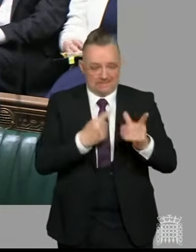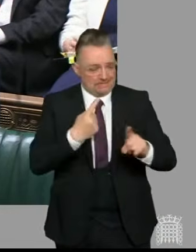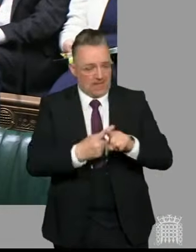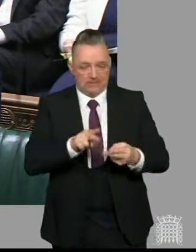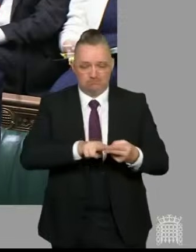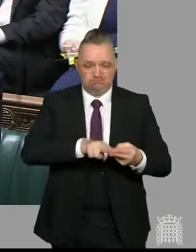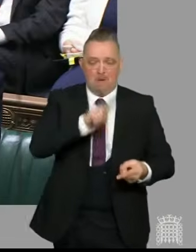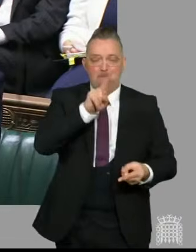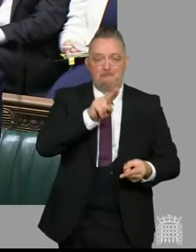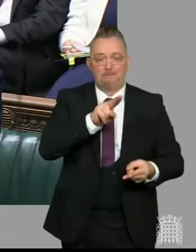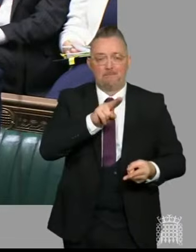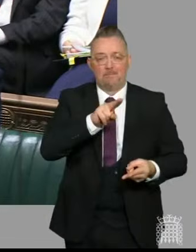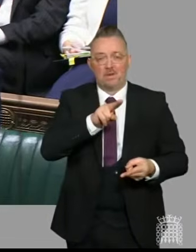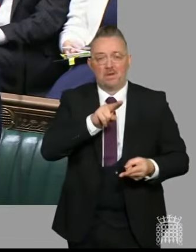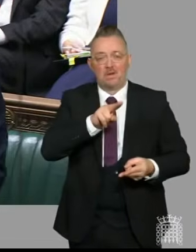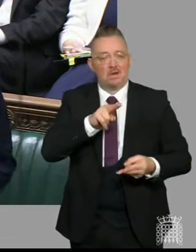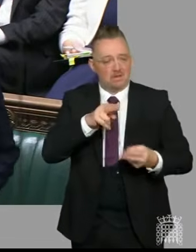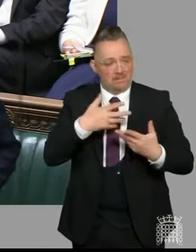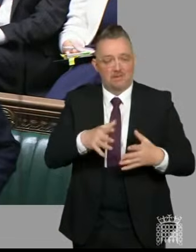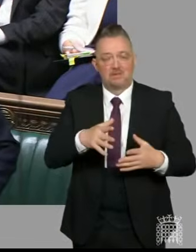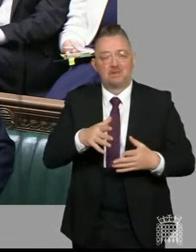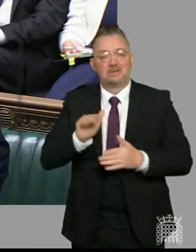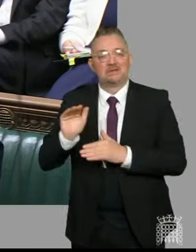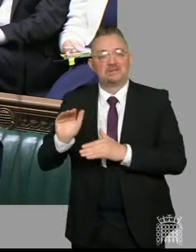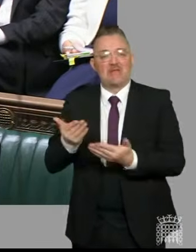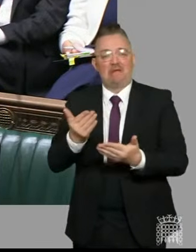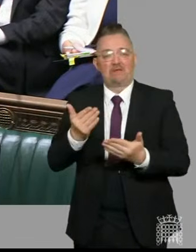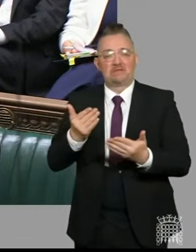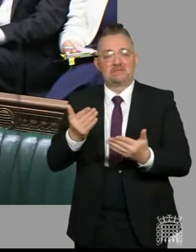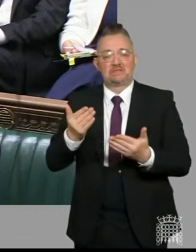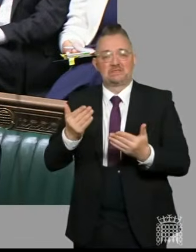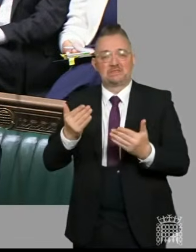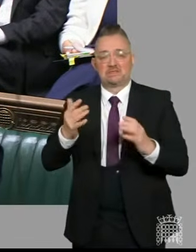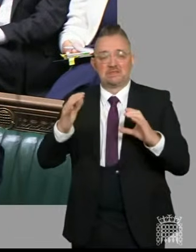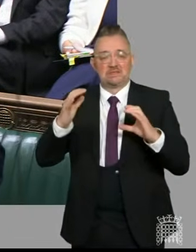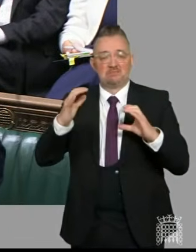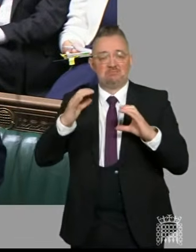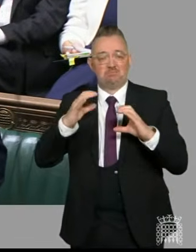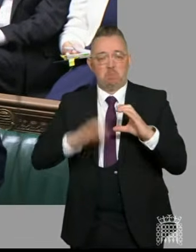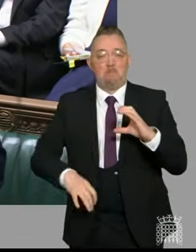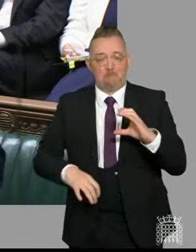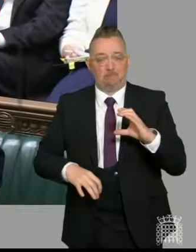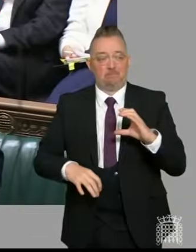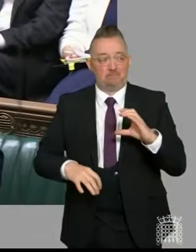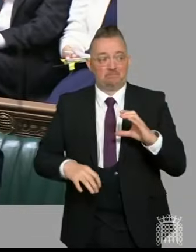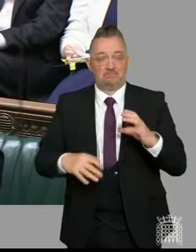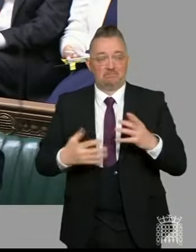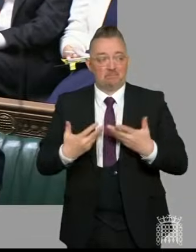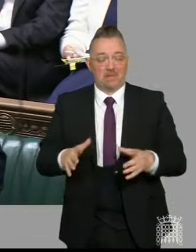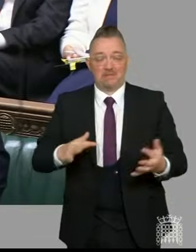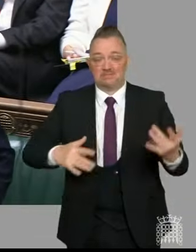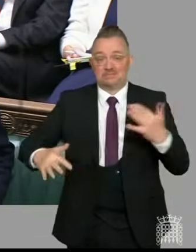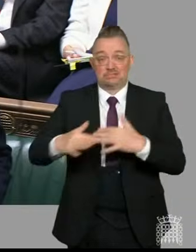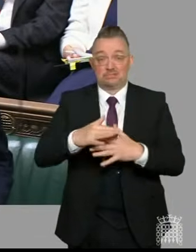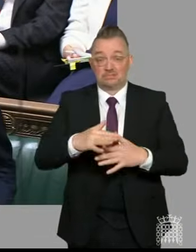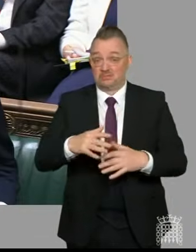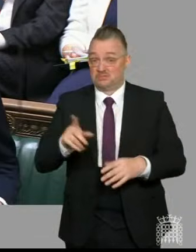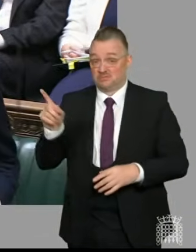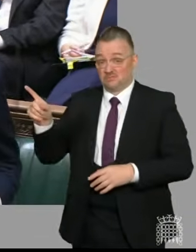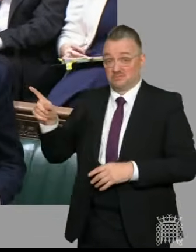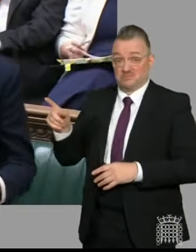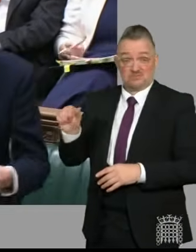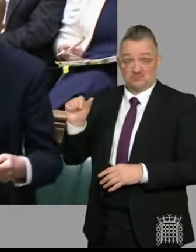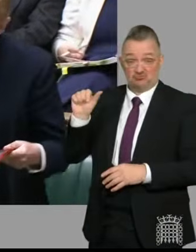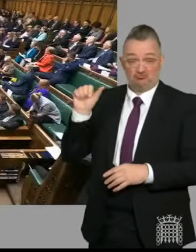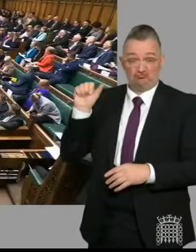services fall into disrepair. And of course, he's totally right to be holding rogue landlords to